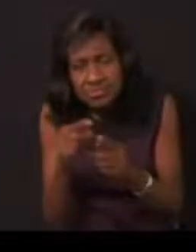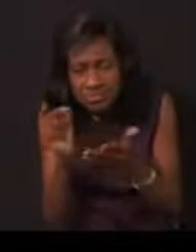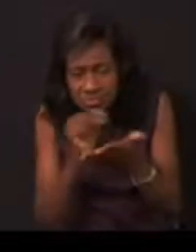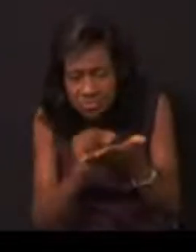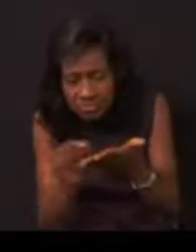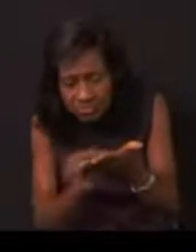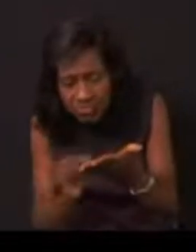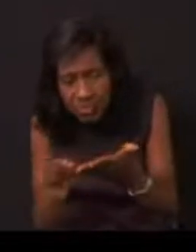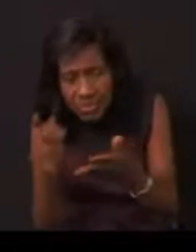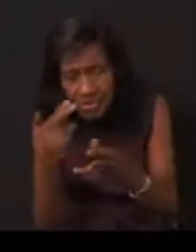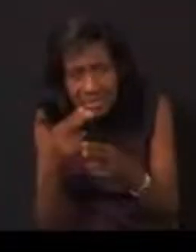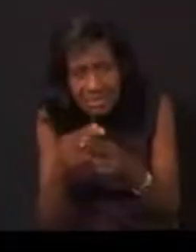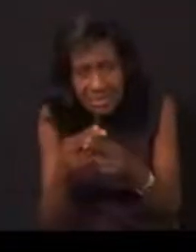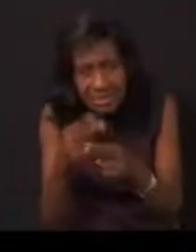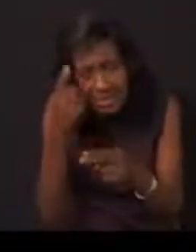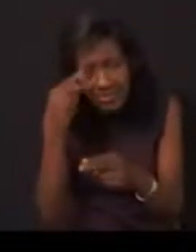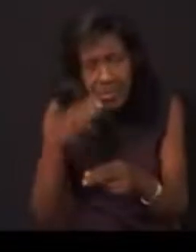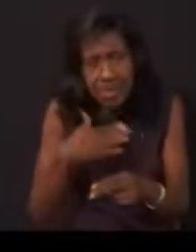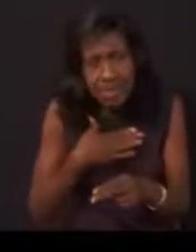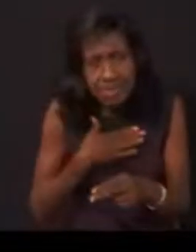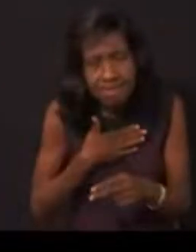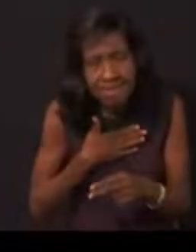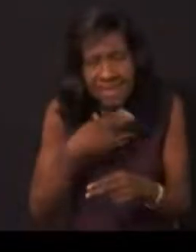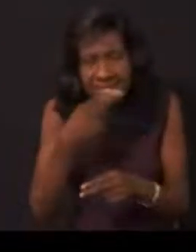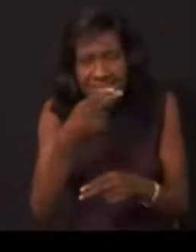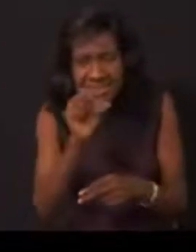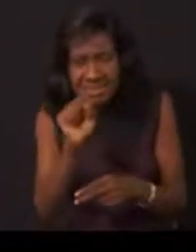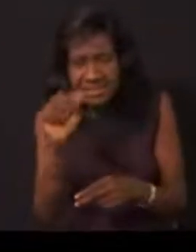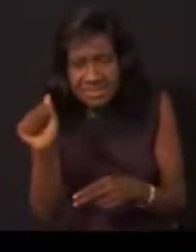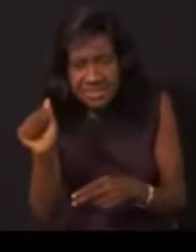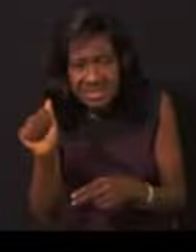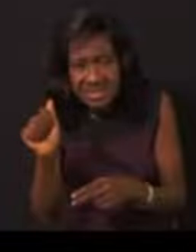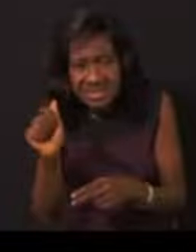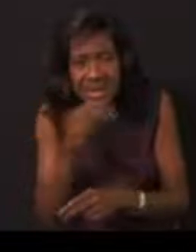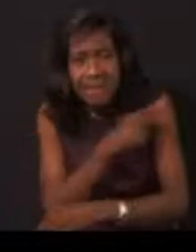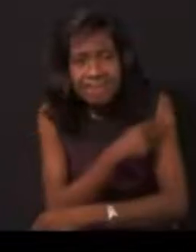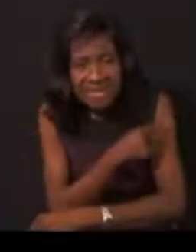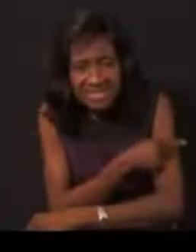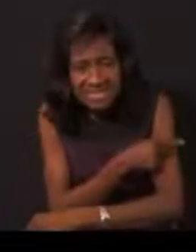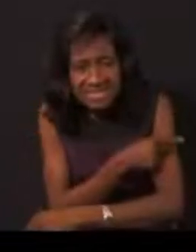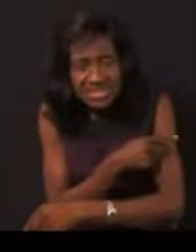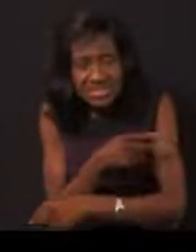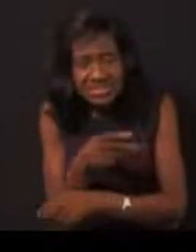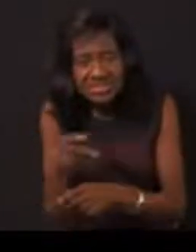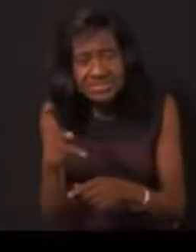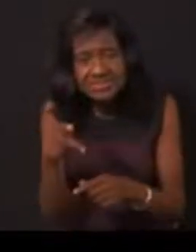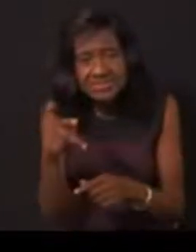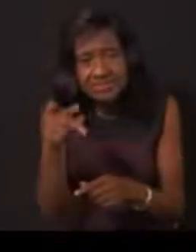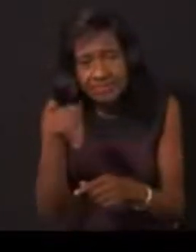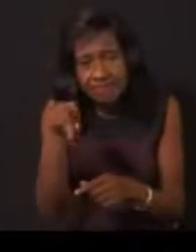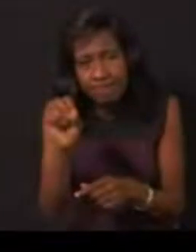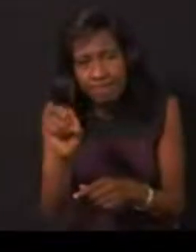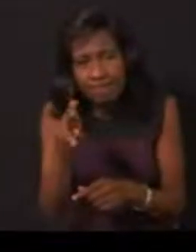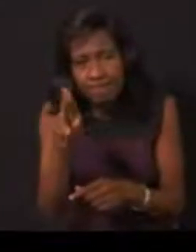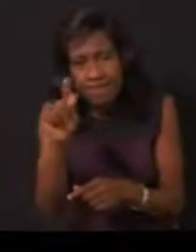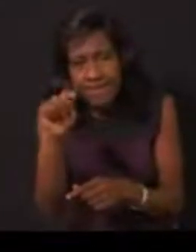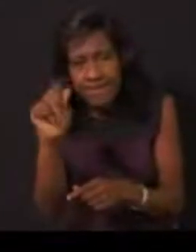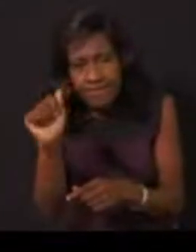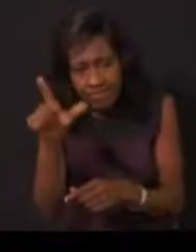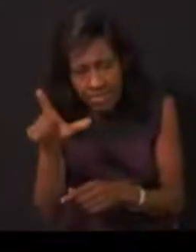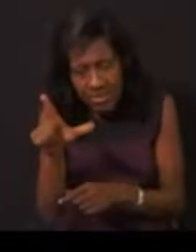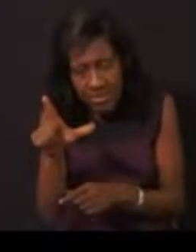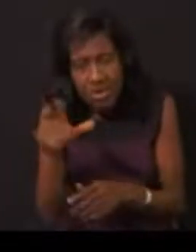up for the My HSA Patient Portal. Now, this is a platform that hosts your digital